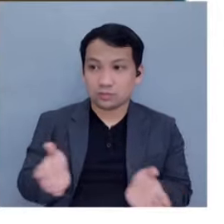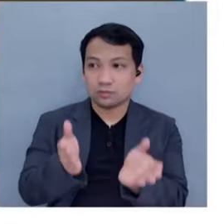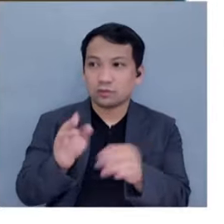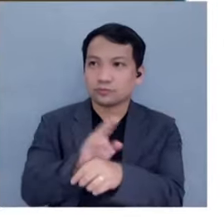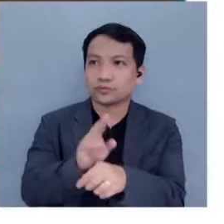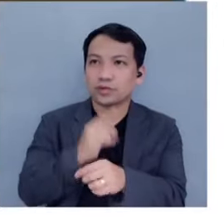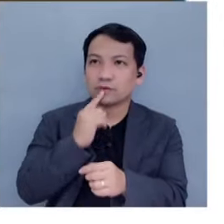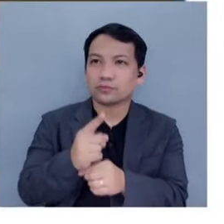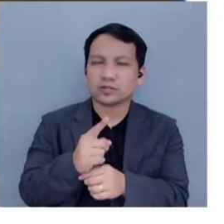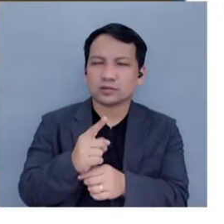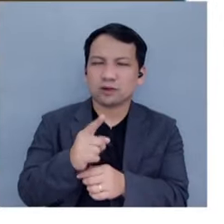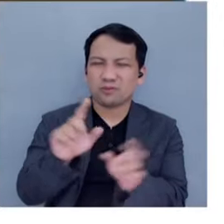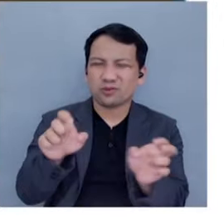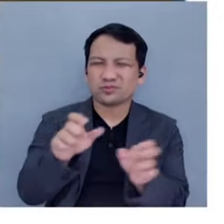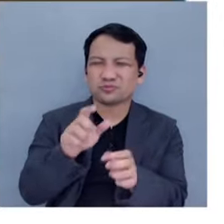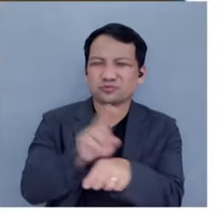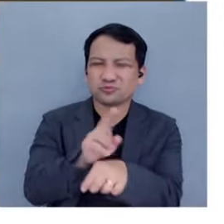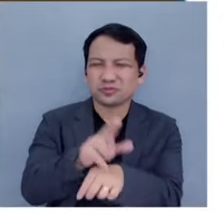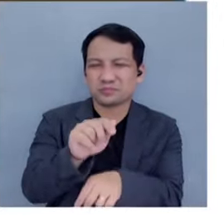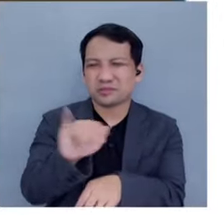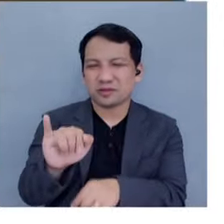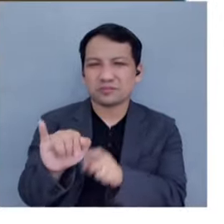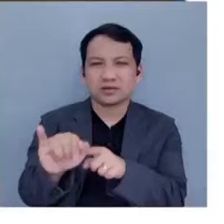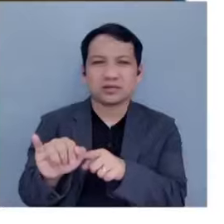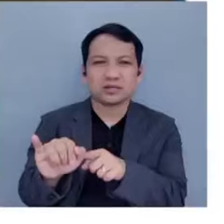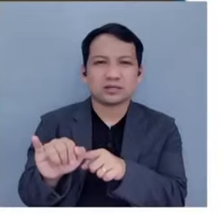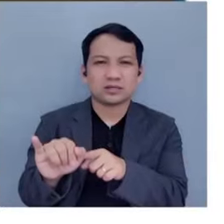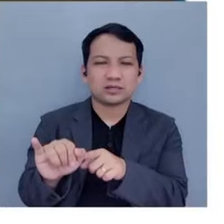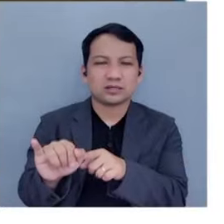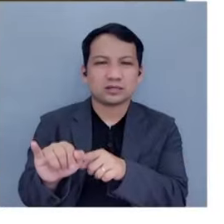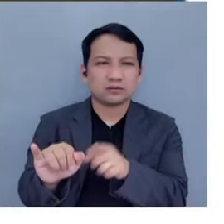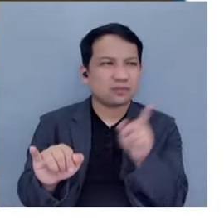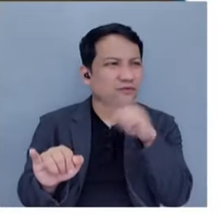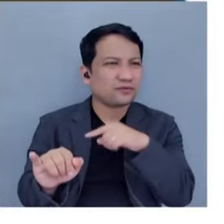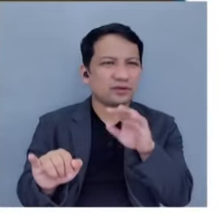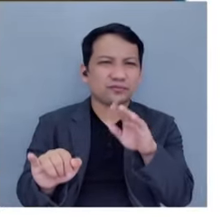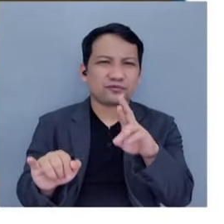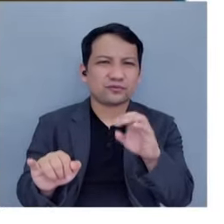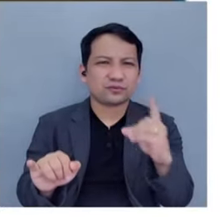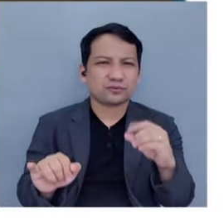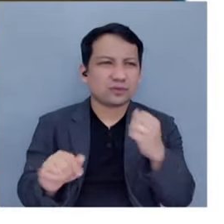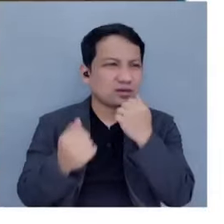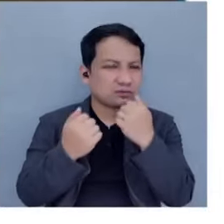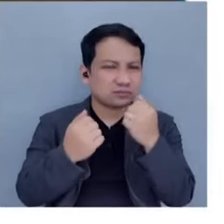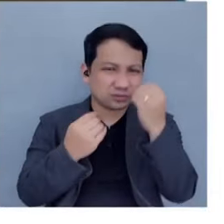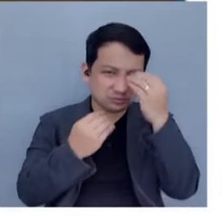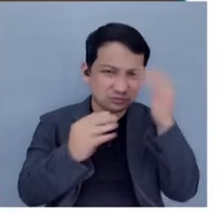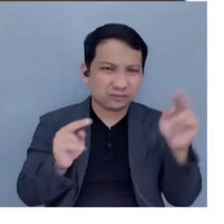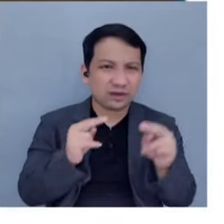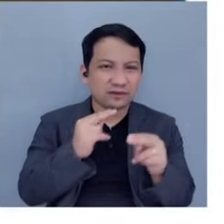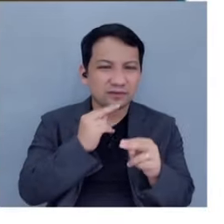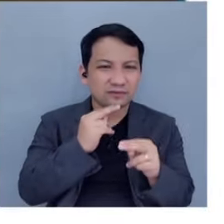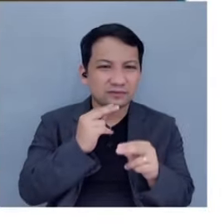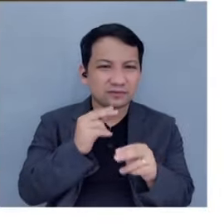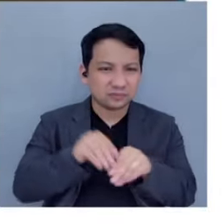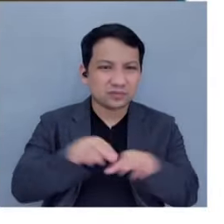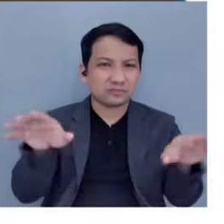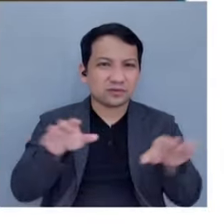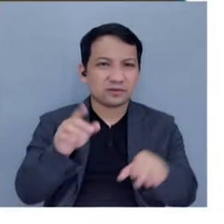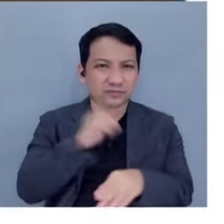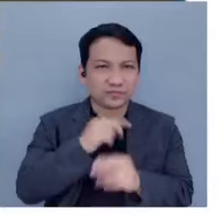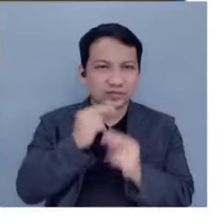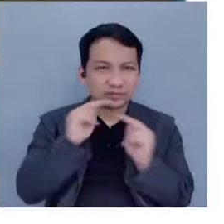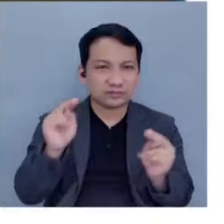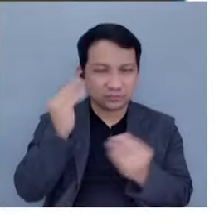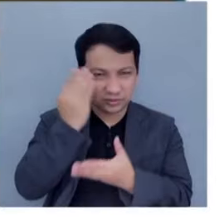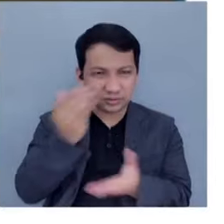in fraud. Sorry, not fraud. Actually, misinformation, disinformation is a gray area when it comes to